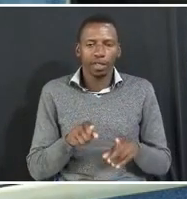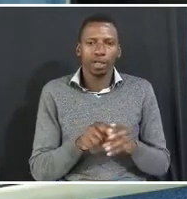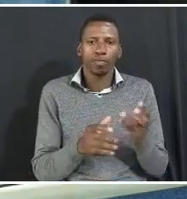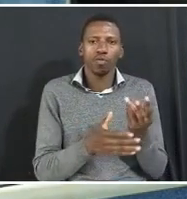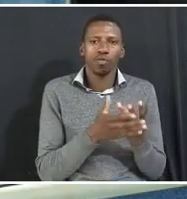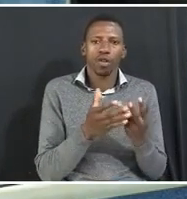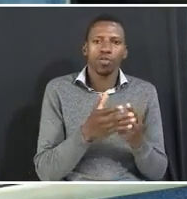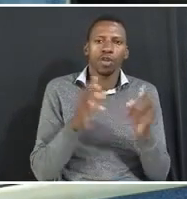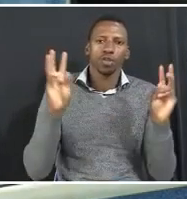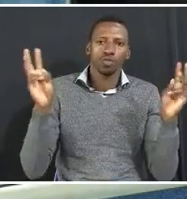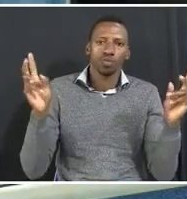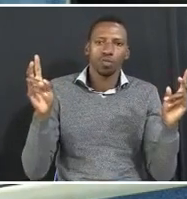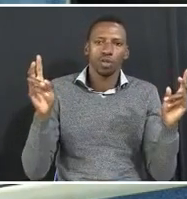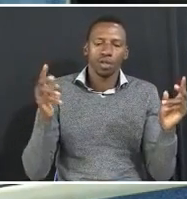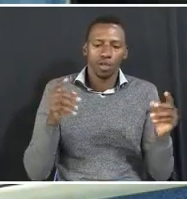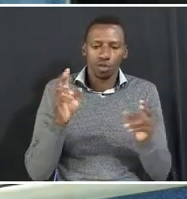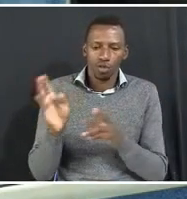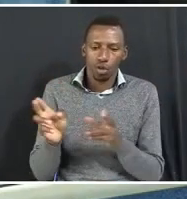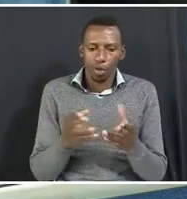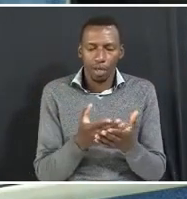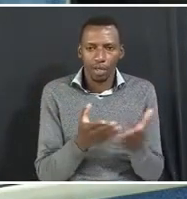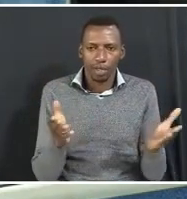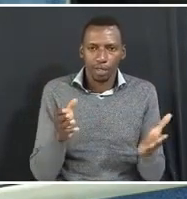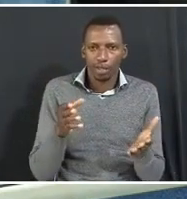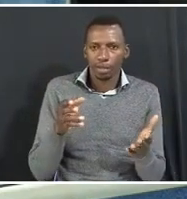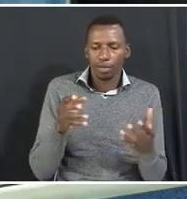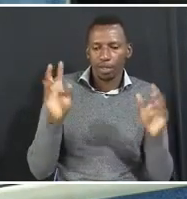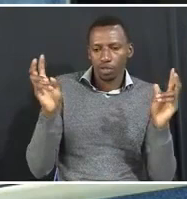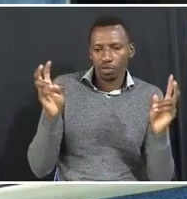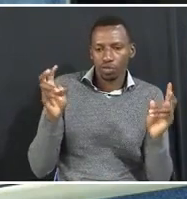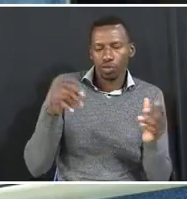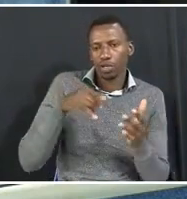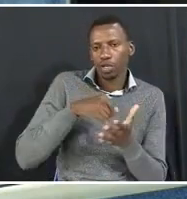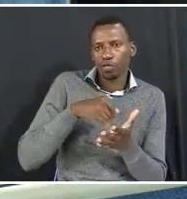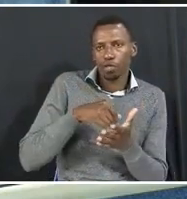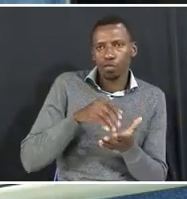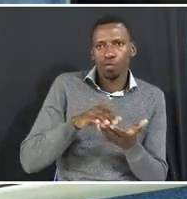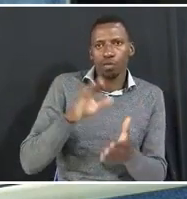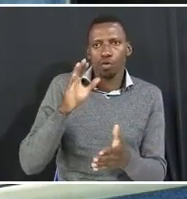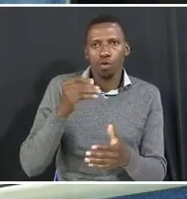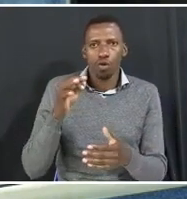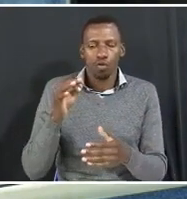And normally those issues revolve around more of personal issues that